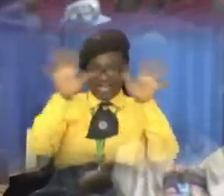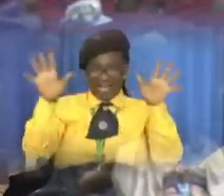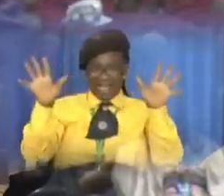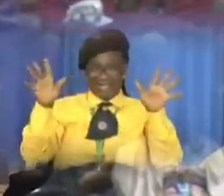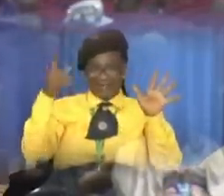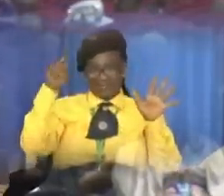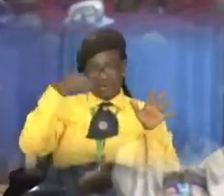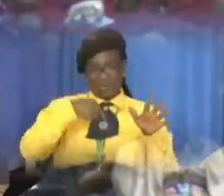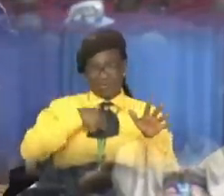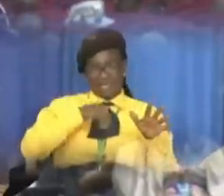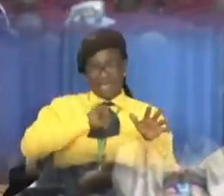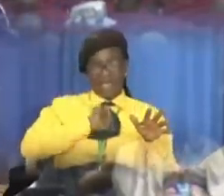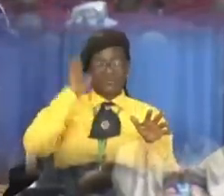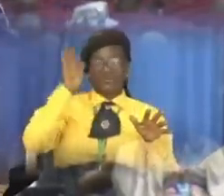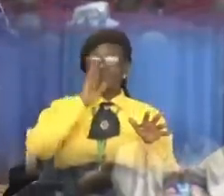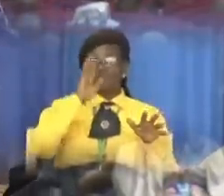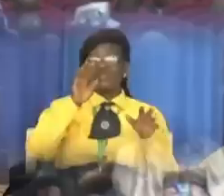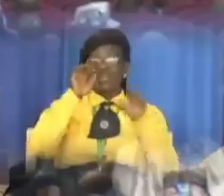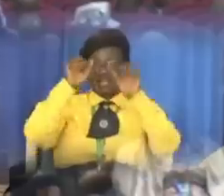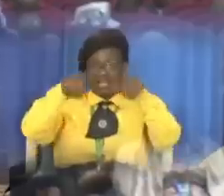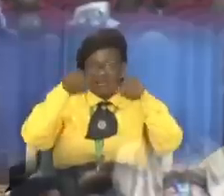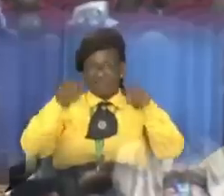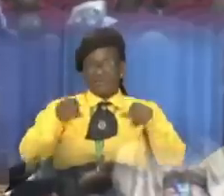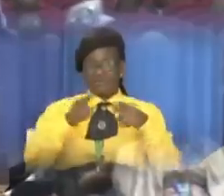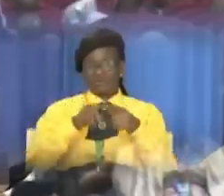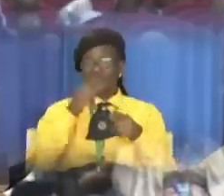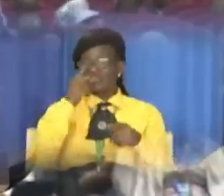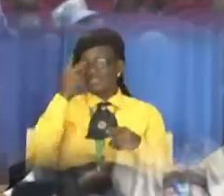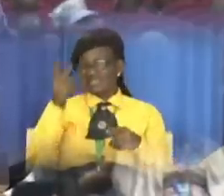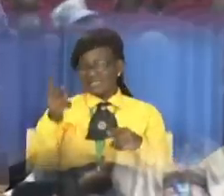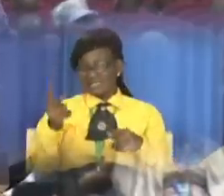I will be able to see the invisible.